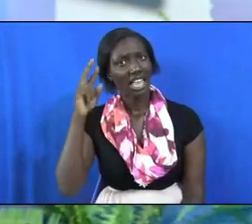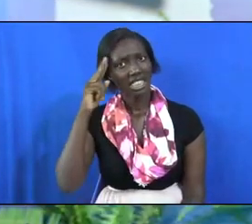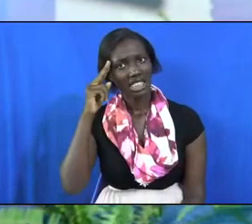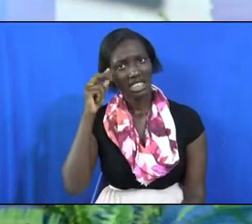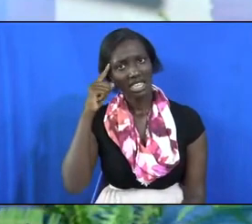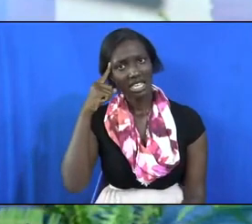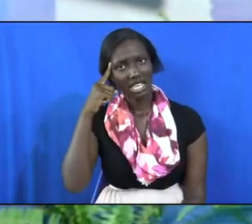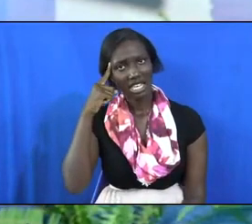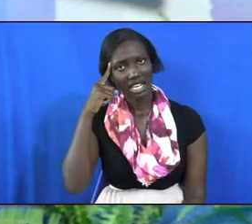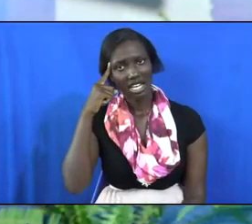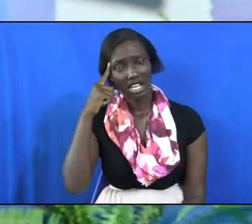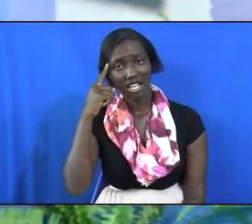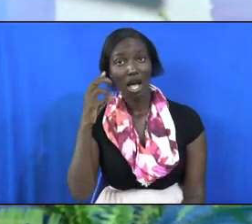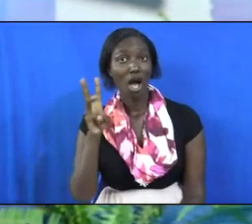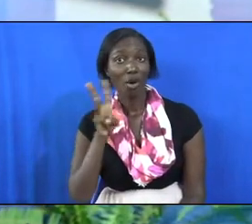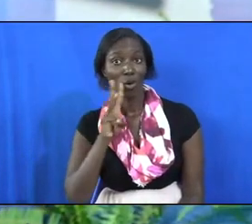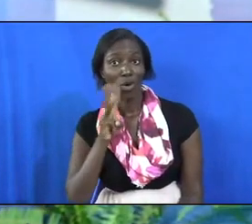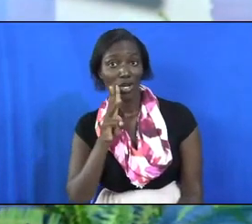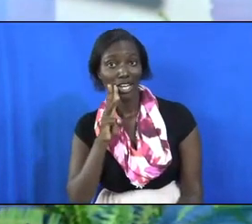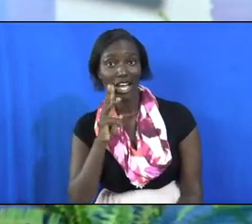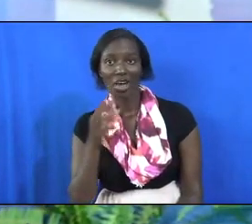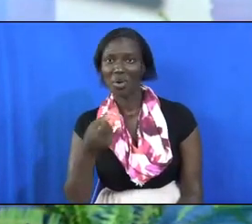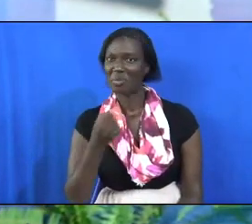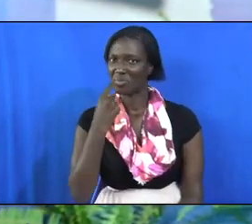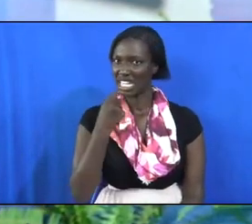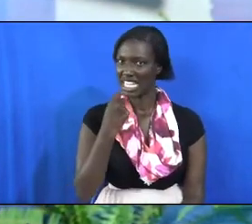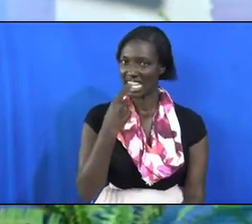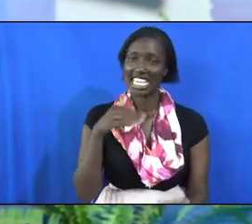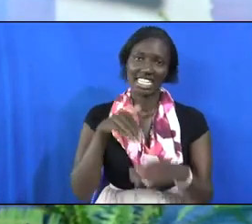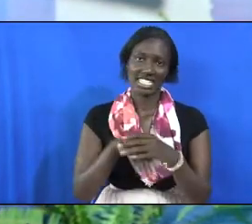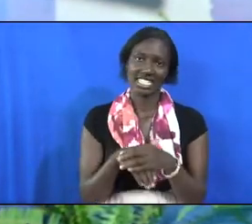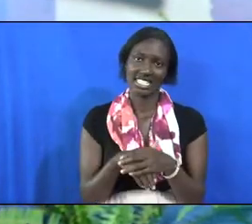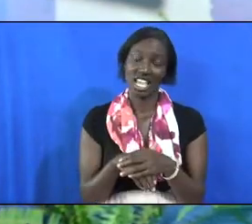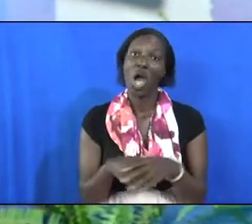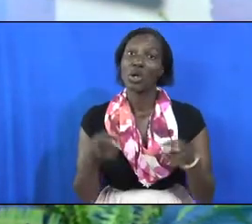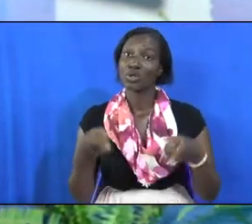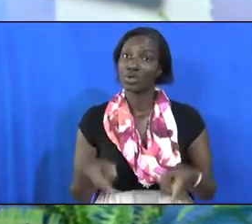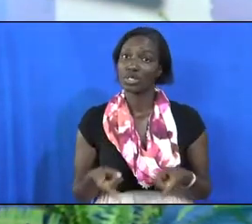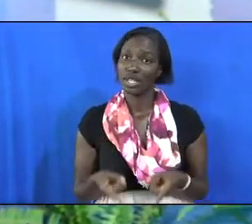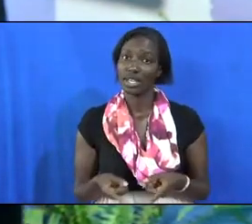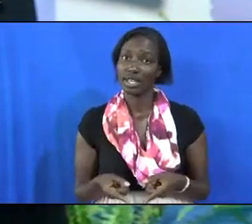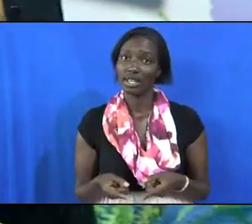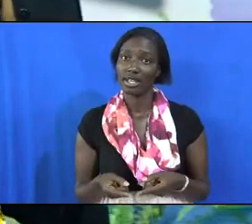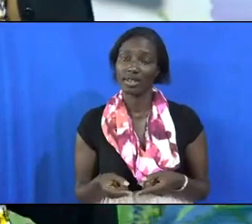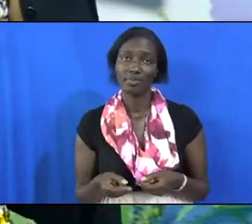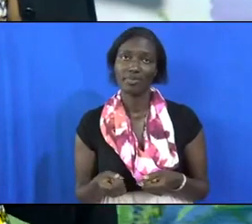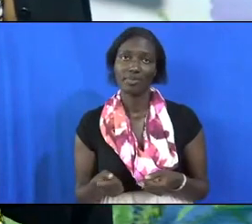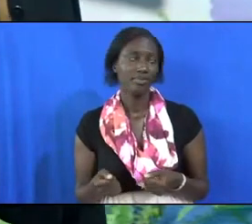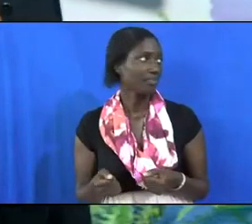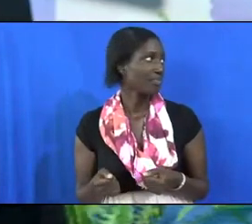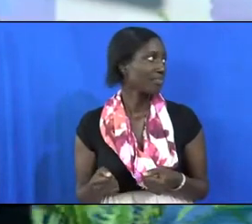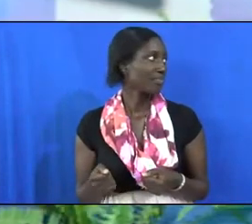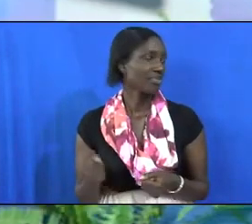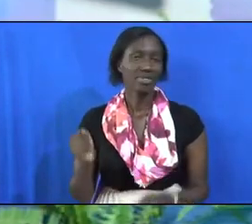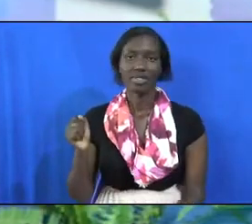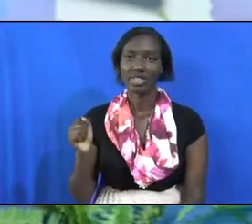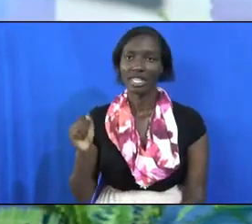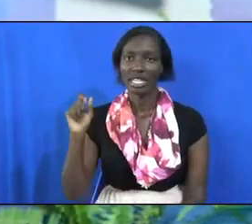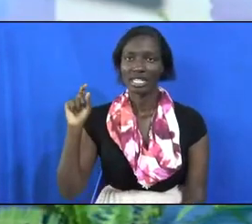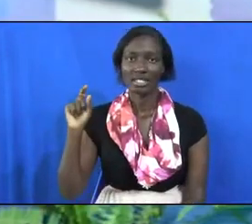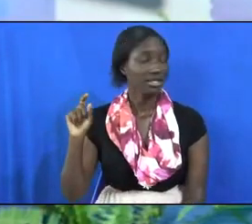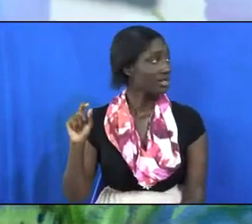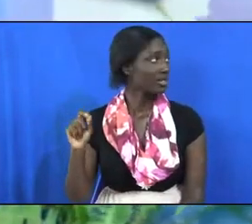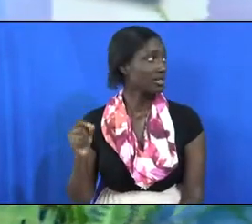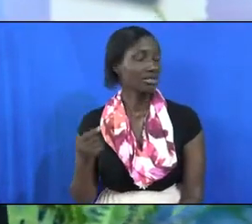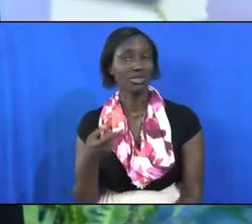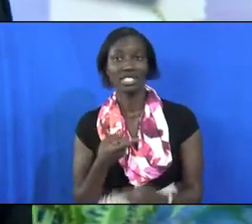I think of some water with medicine in it. Today with us is Daddy and Samuel